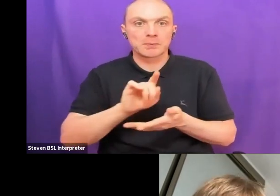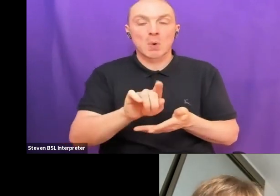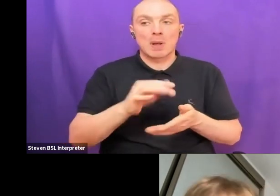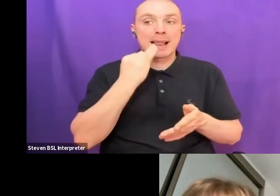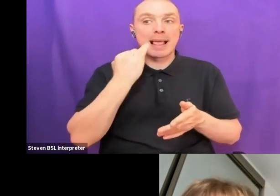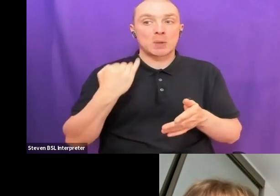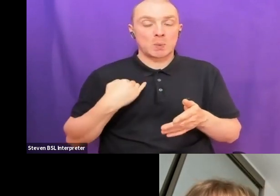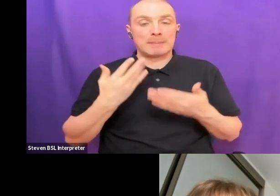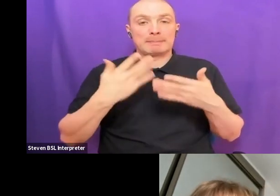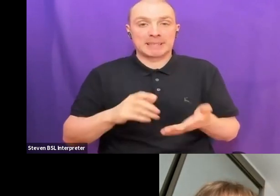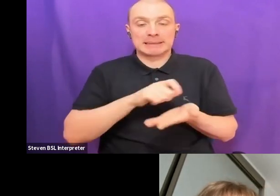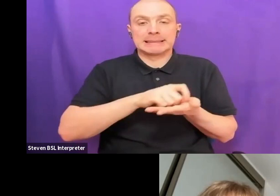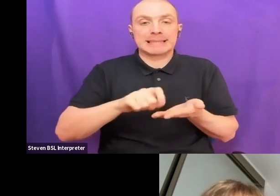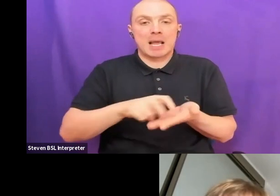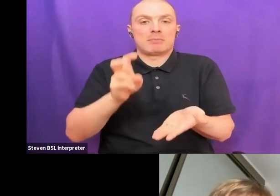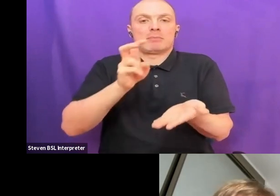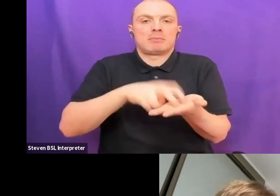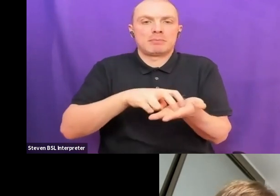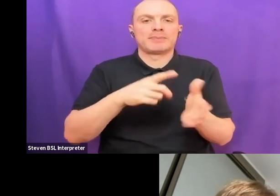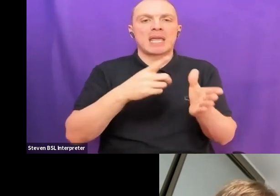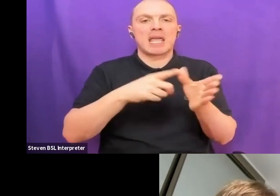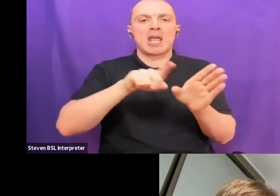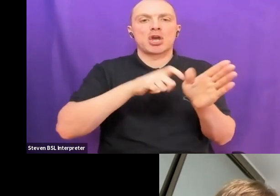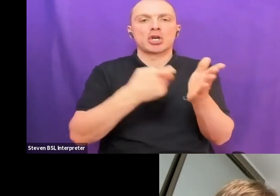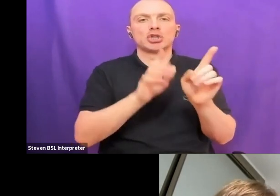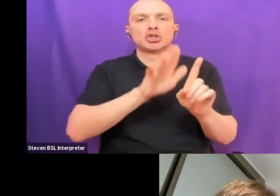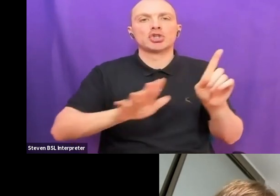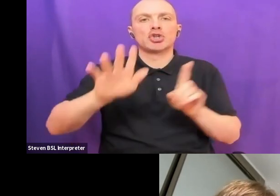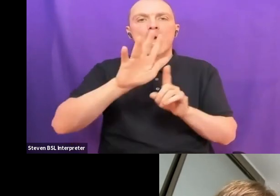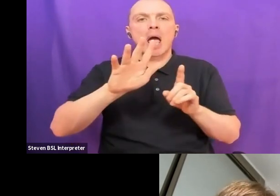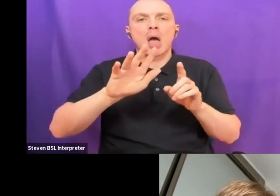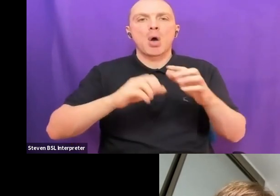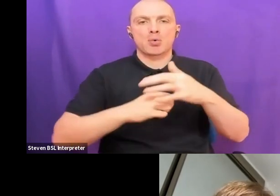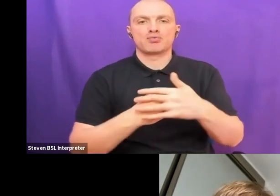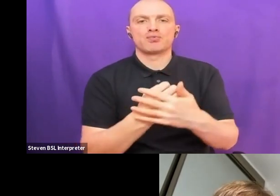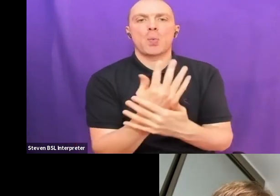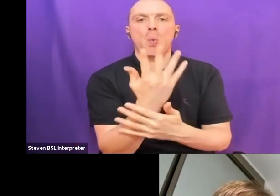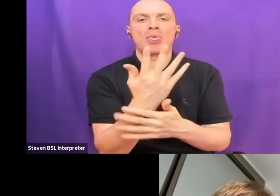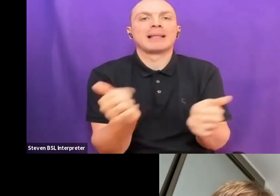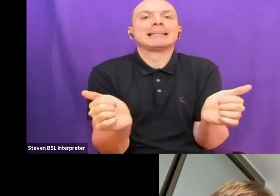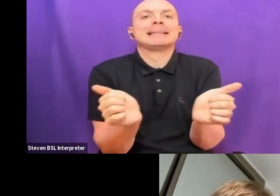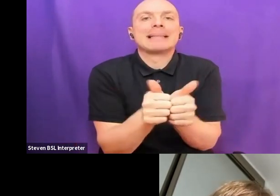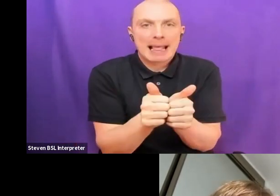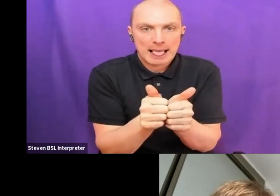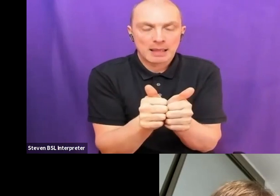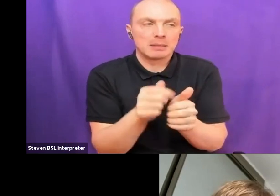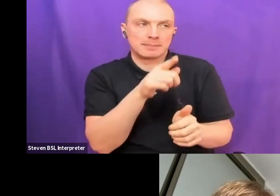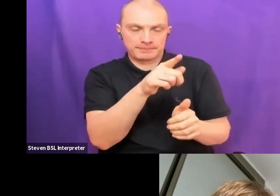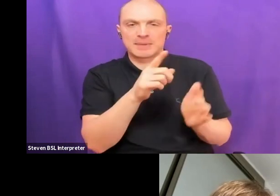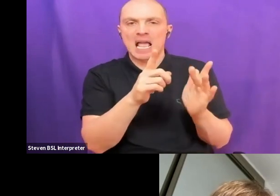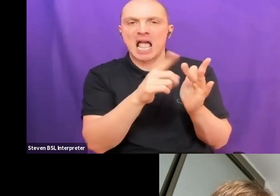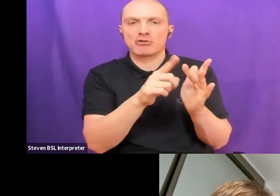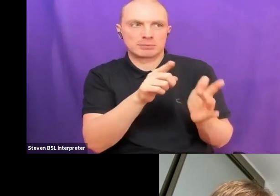Growth Deal. I think it was about a week ago now, and that's really our opportunity to take forward, as Irene so well described, that